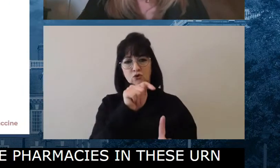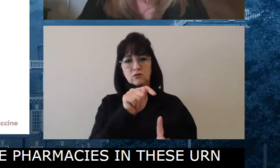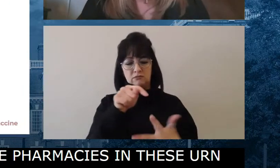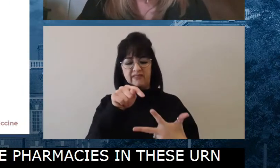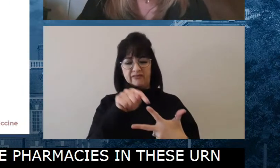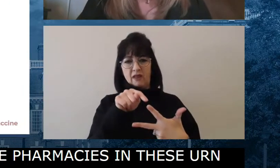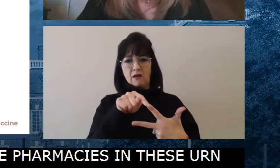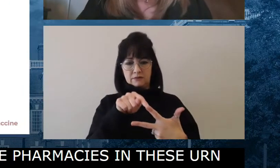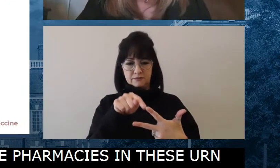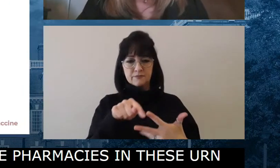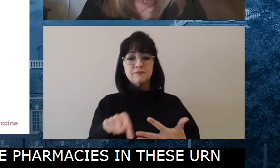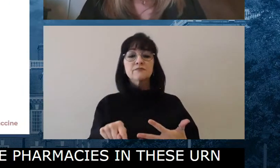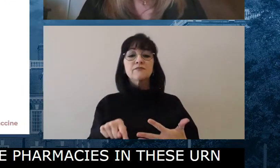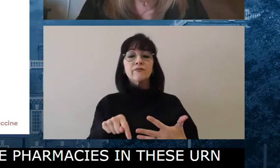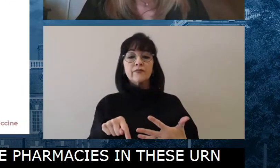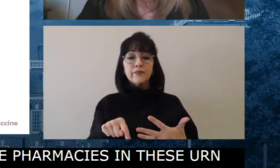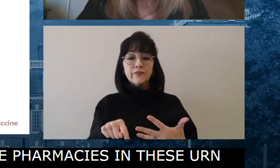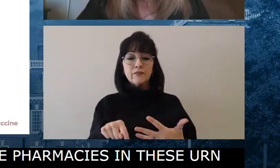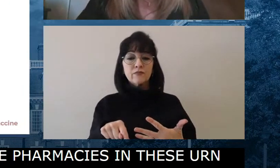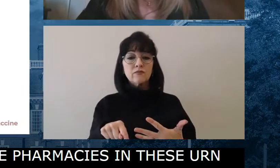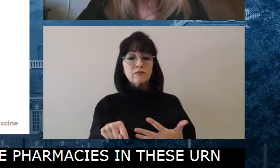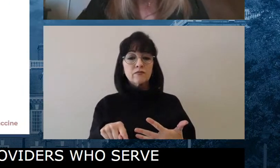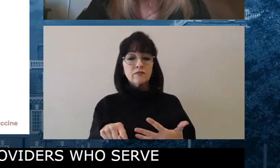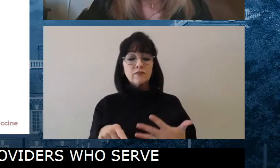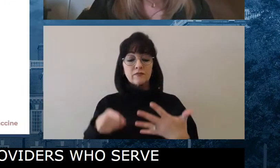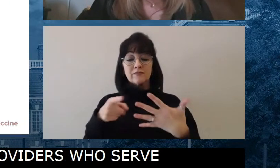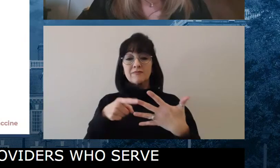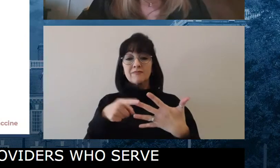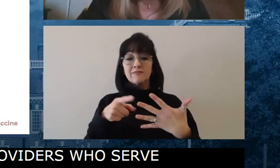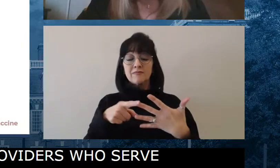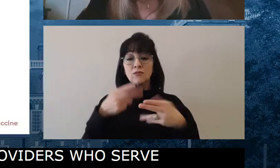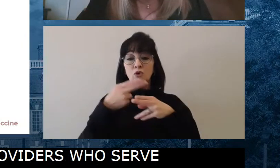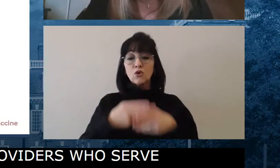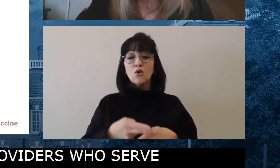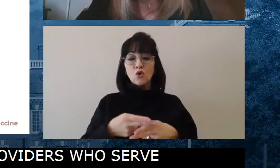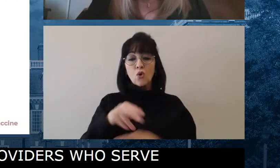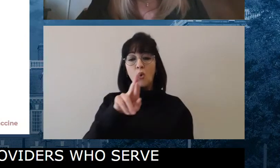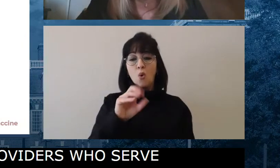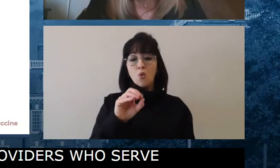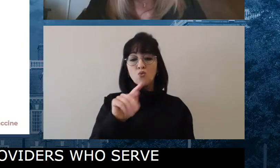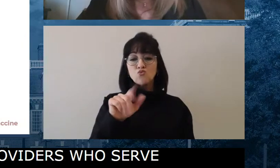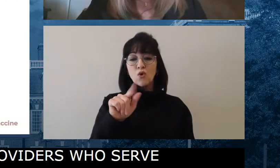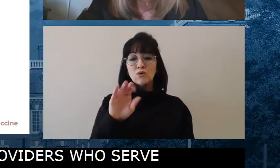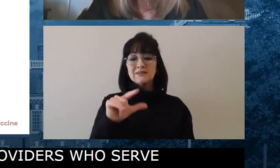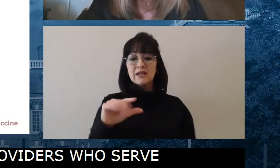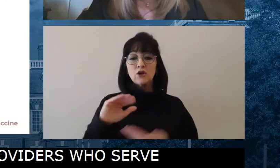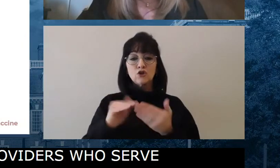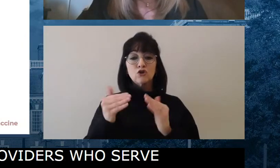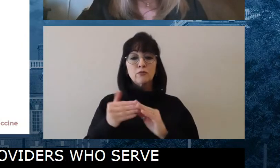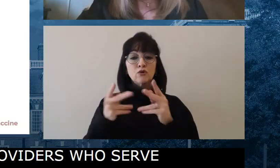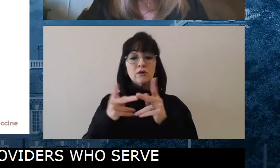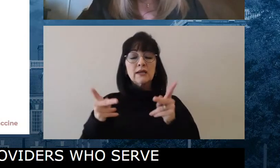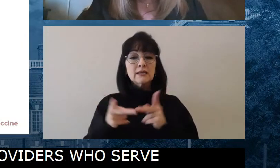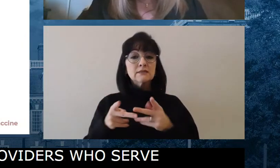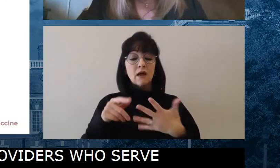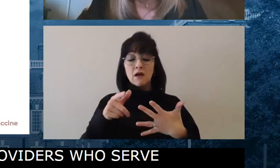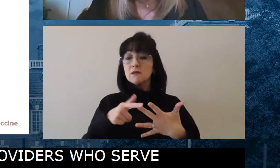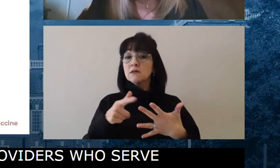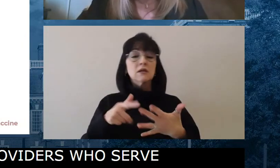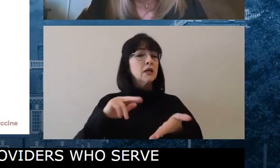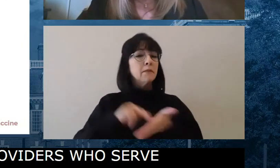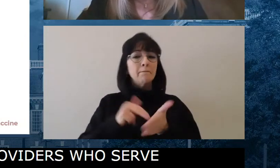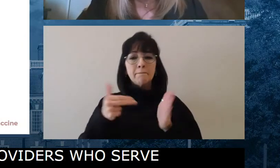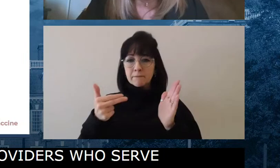We also are providing and are continue to expand upon rotating community sites using mobile buses and